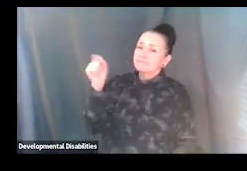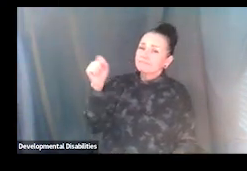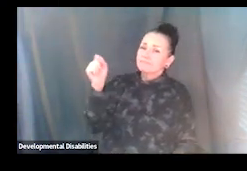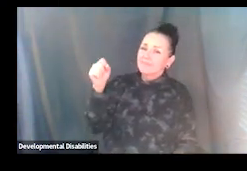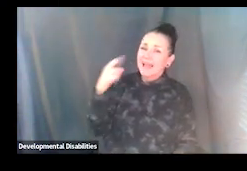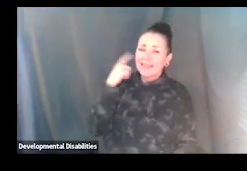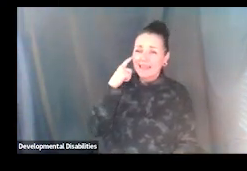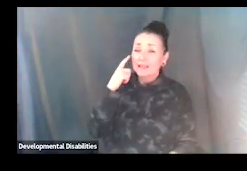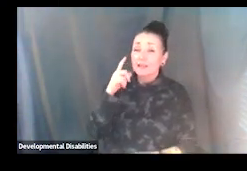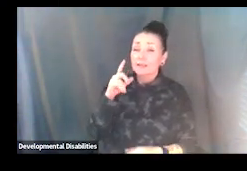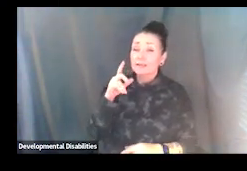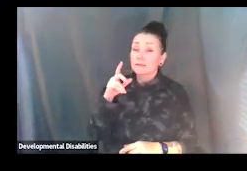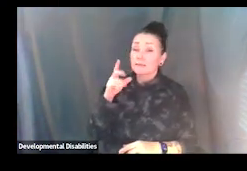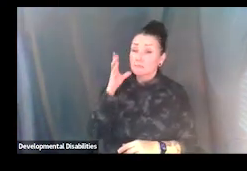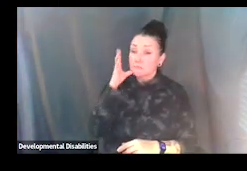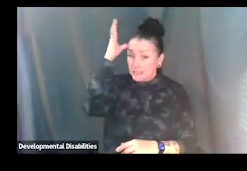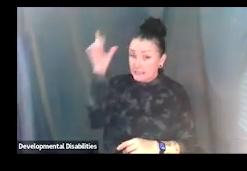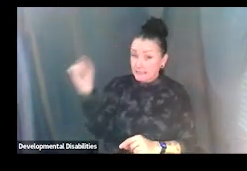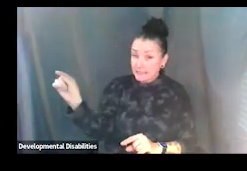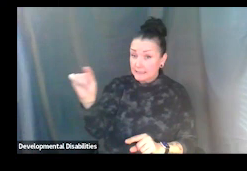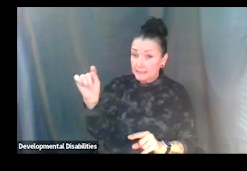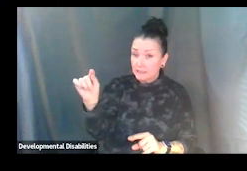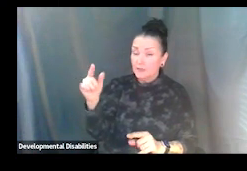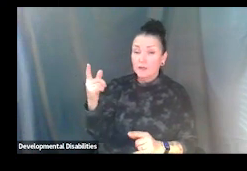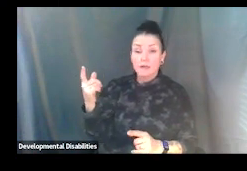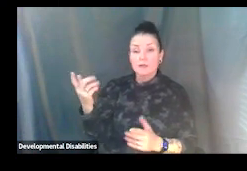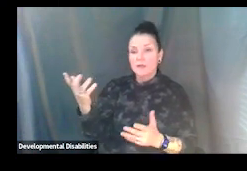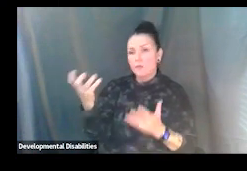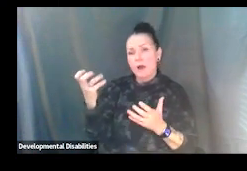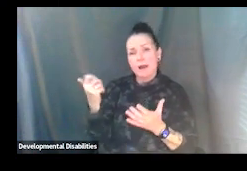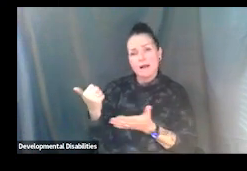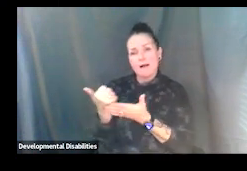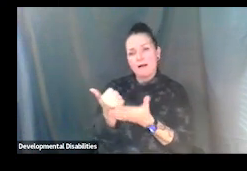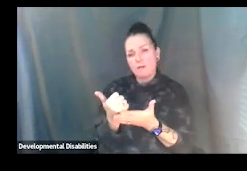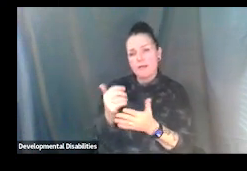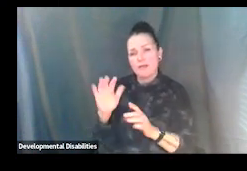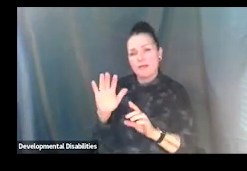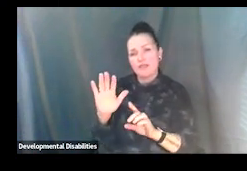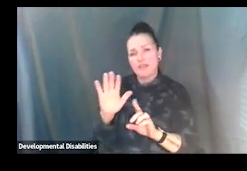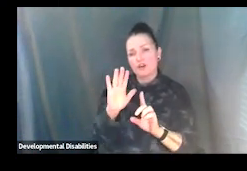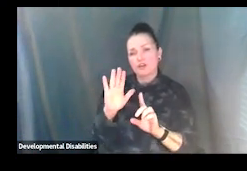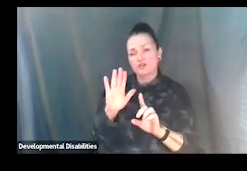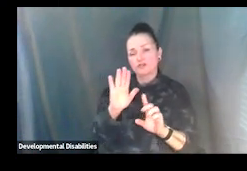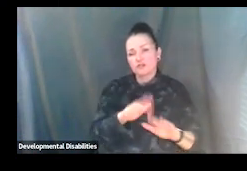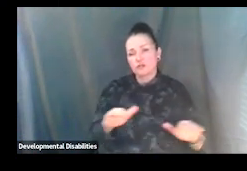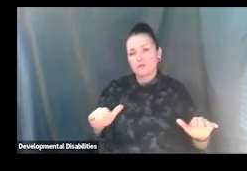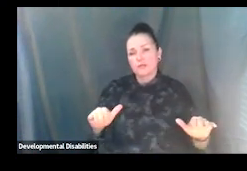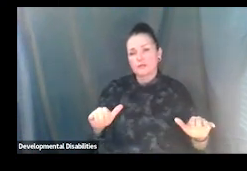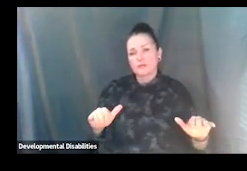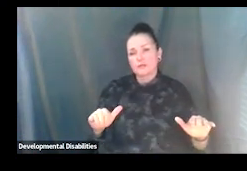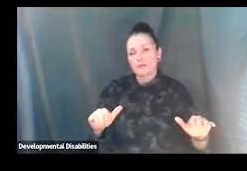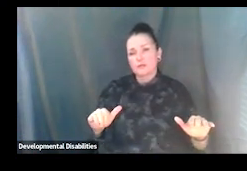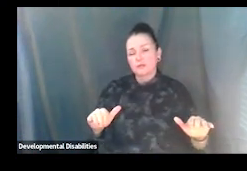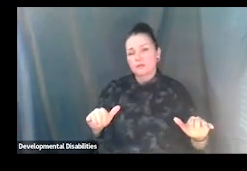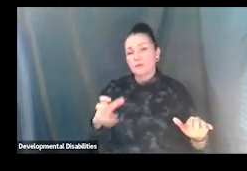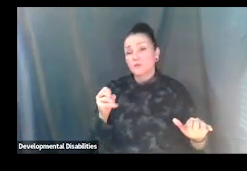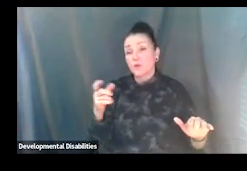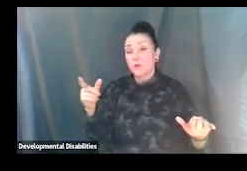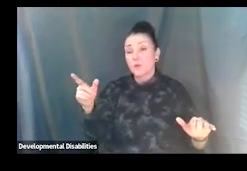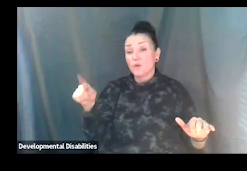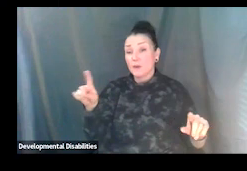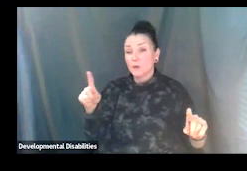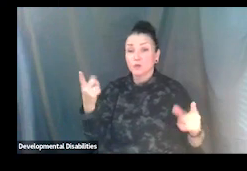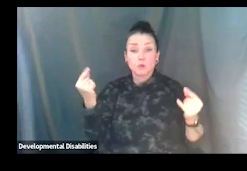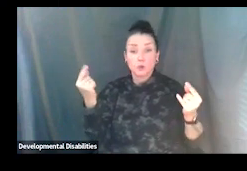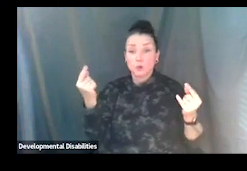taken advantage of. Parents will do whatever they can to help their child. And I think, I would never personally use the word cure, but for many